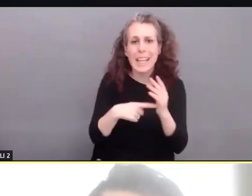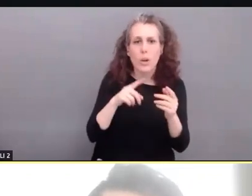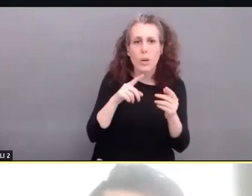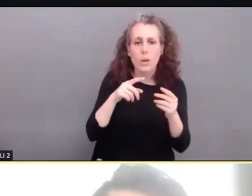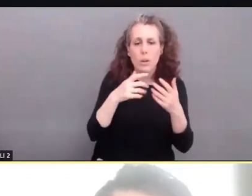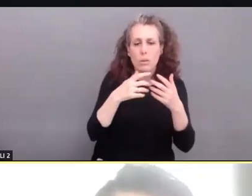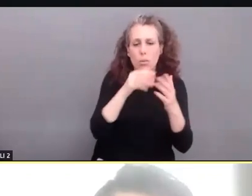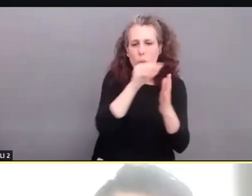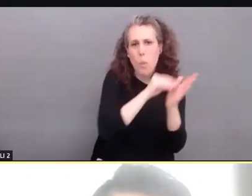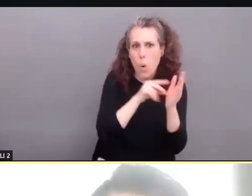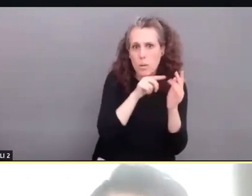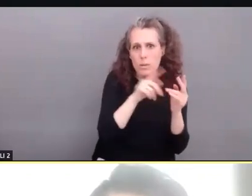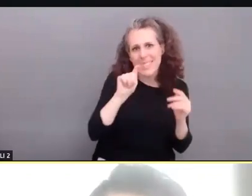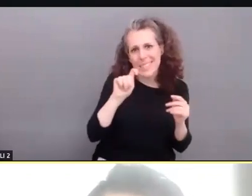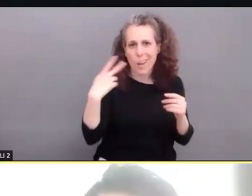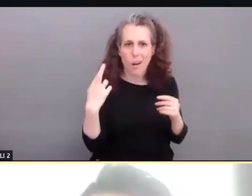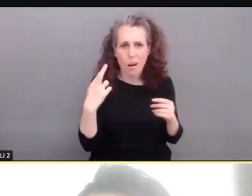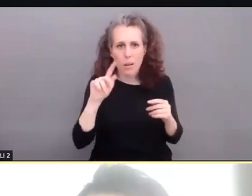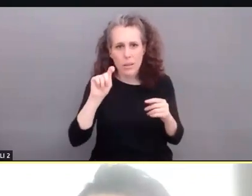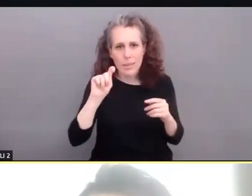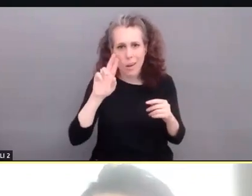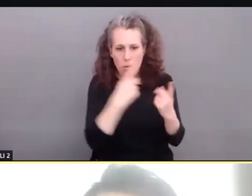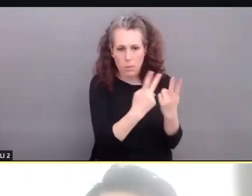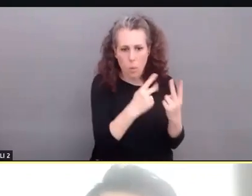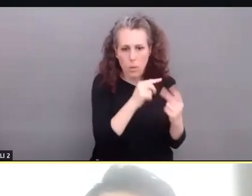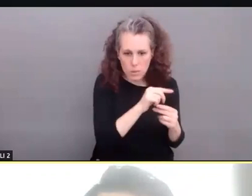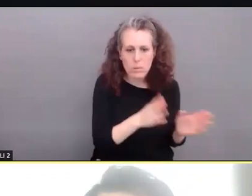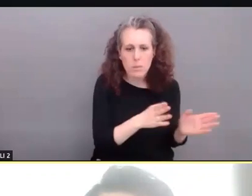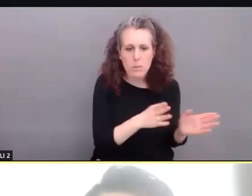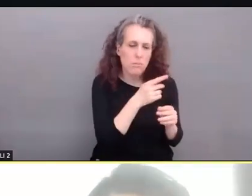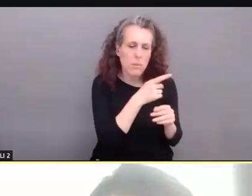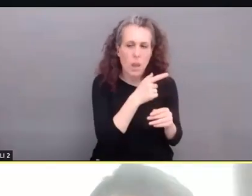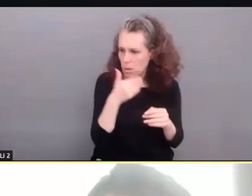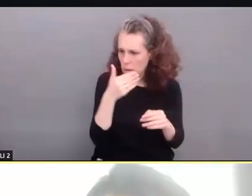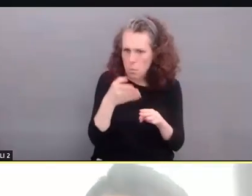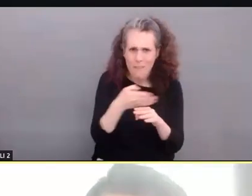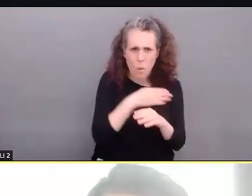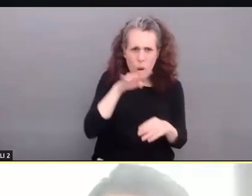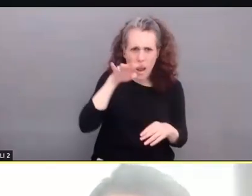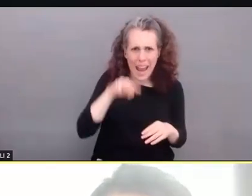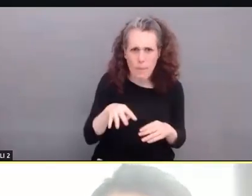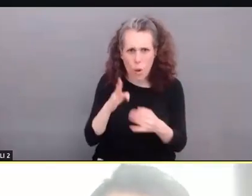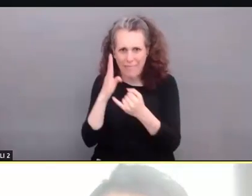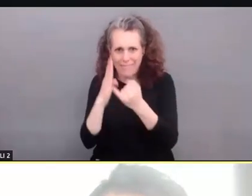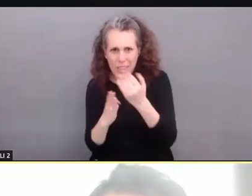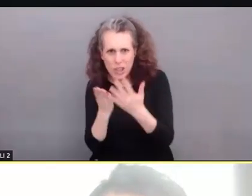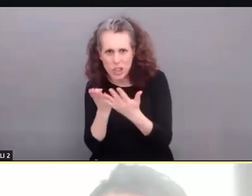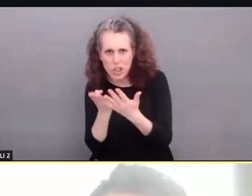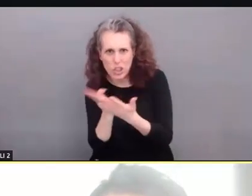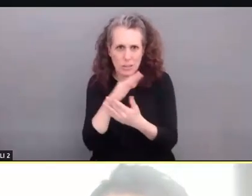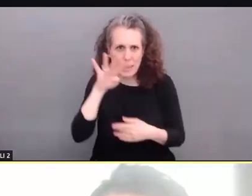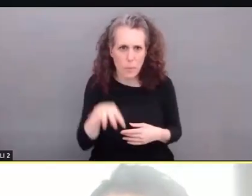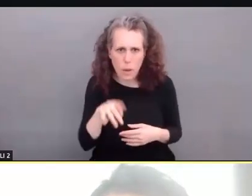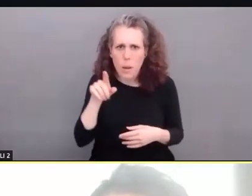important. So hopefully that will be done, and by end of April, we will achieve that. I think